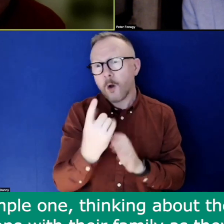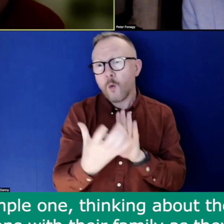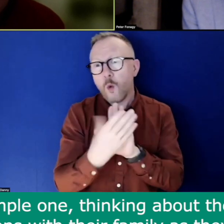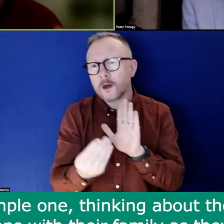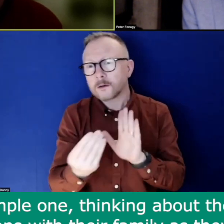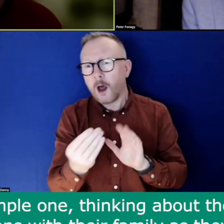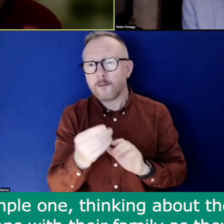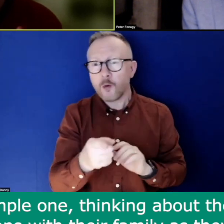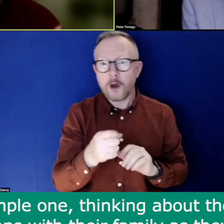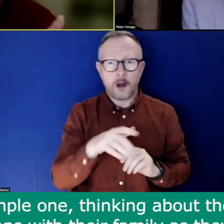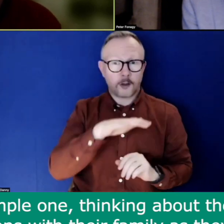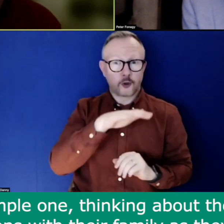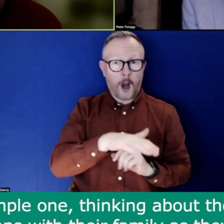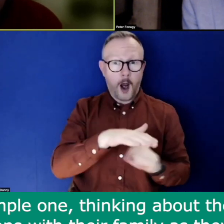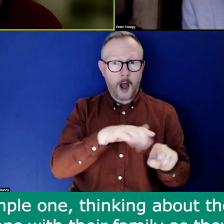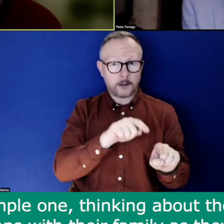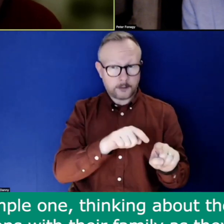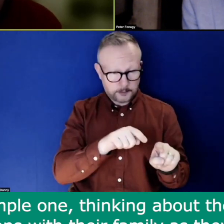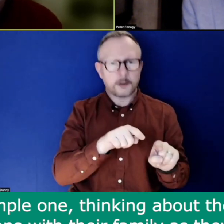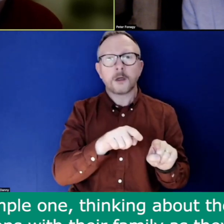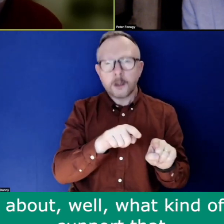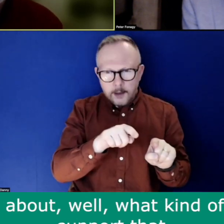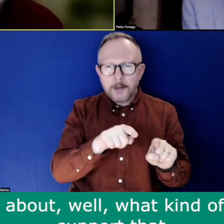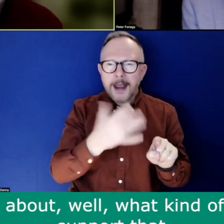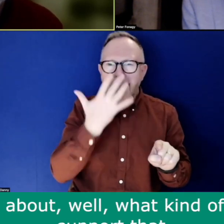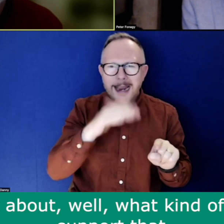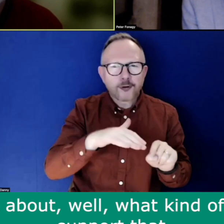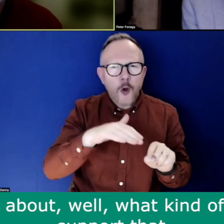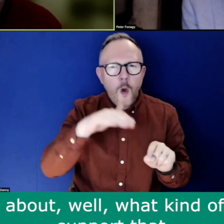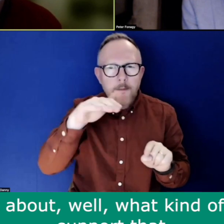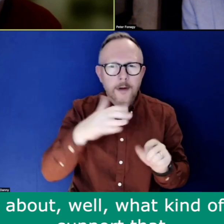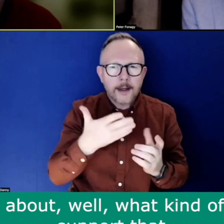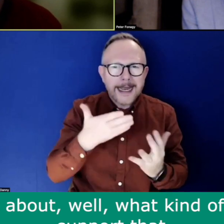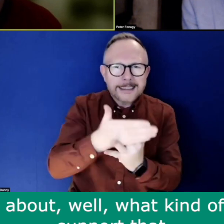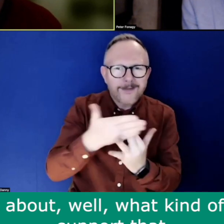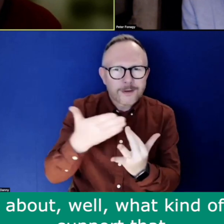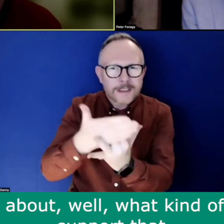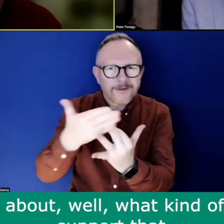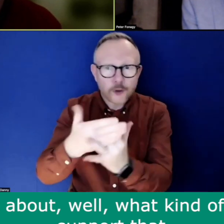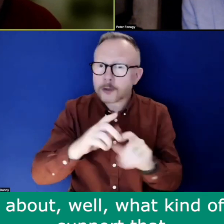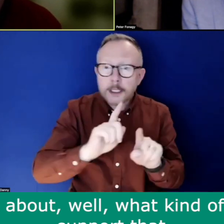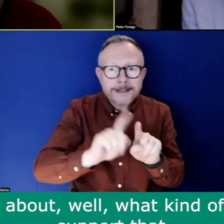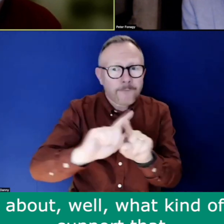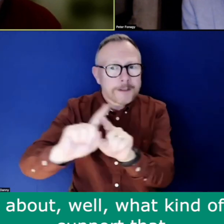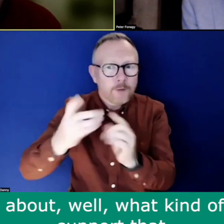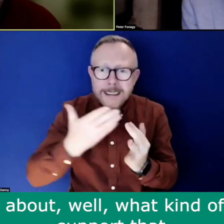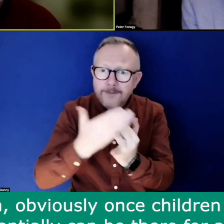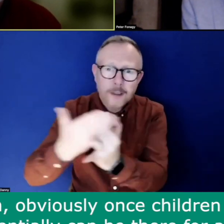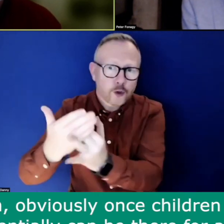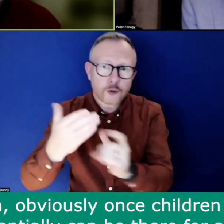different interventions with their family as they needed it at different ages. But we could also think about, well, what kind of service provision might support